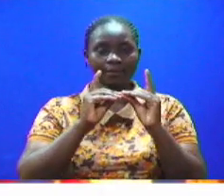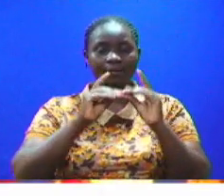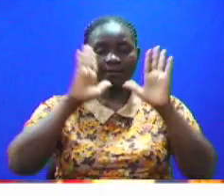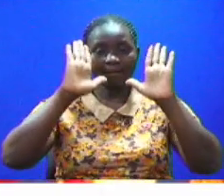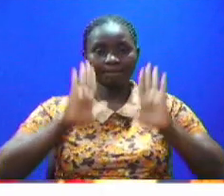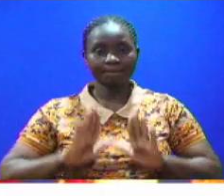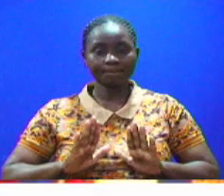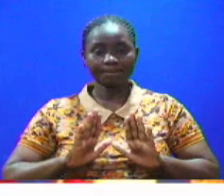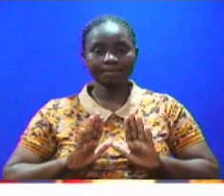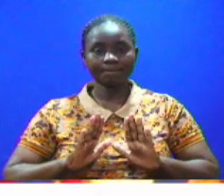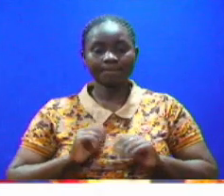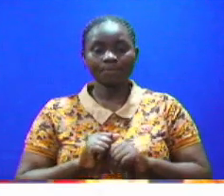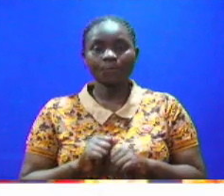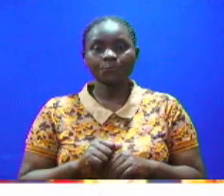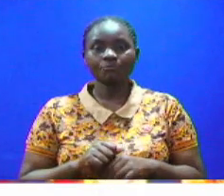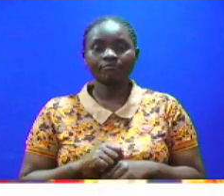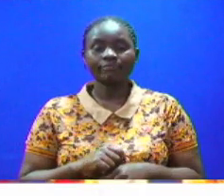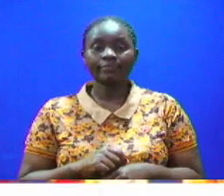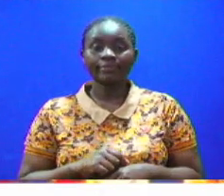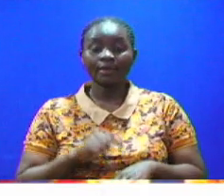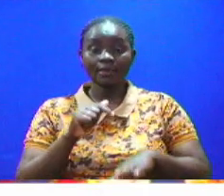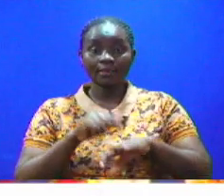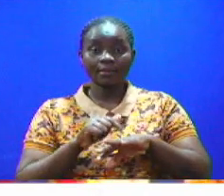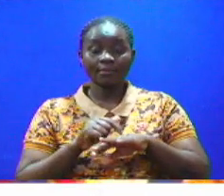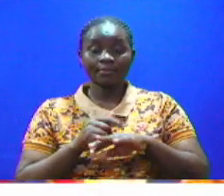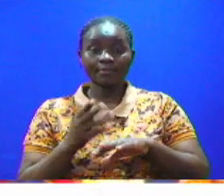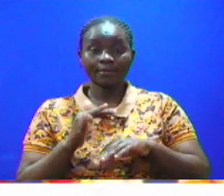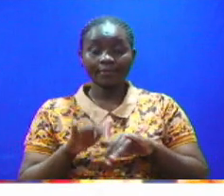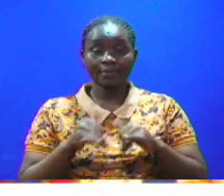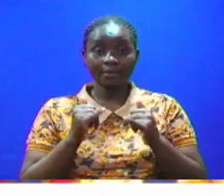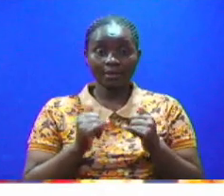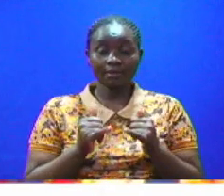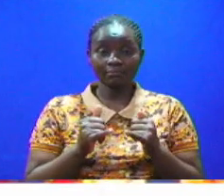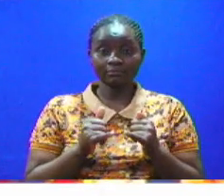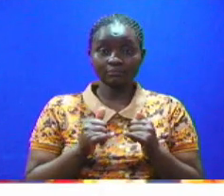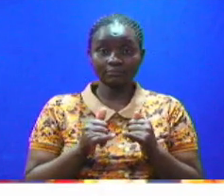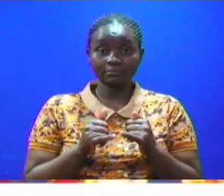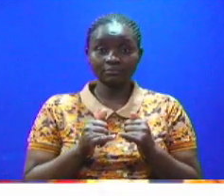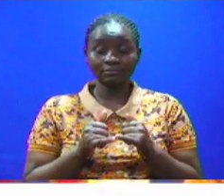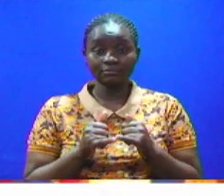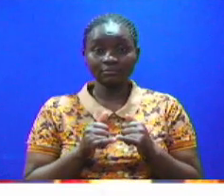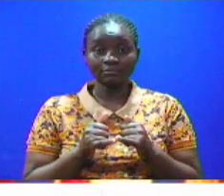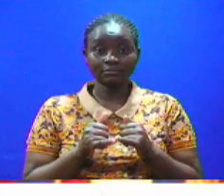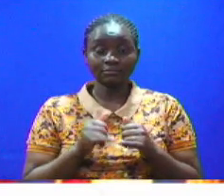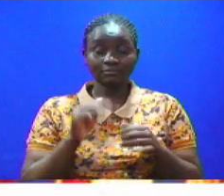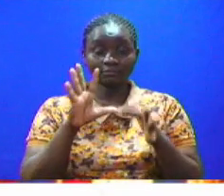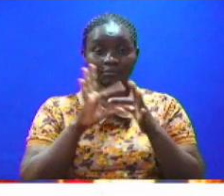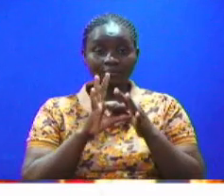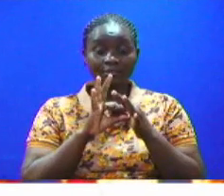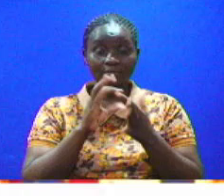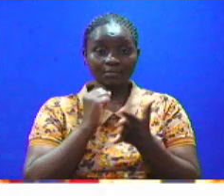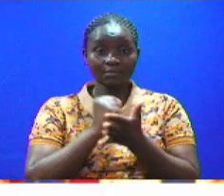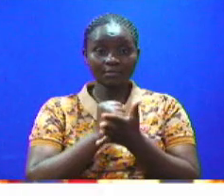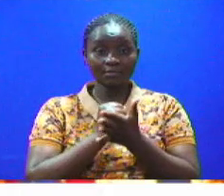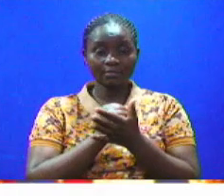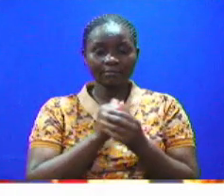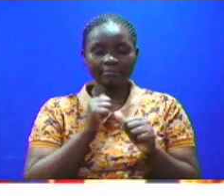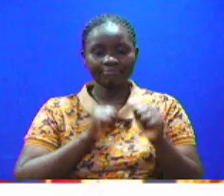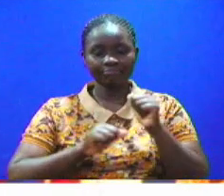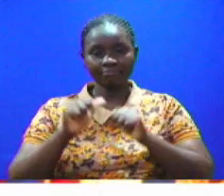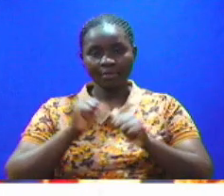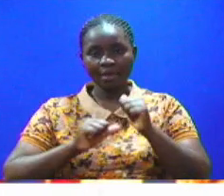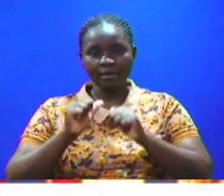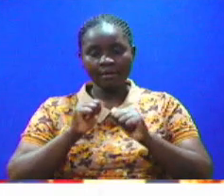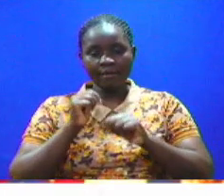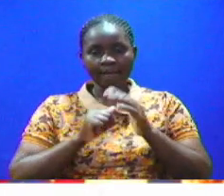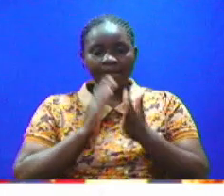indeed, time has come that now, since he joined office, he has been actualizing these